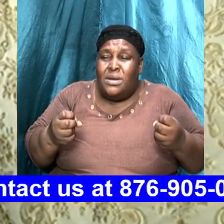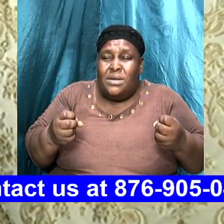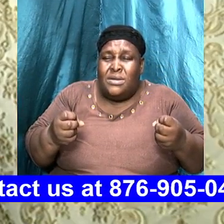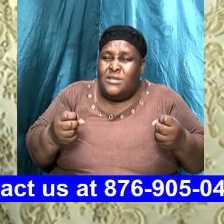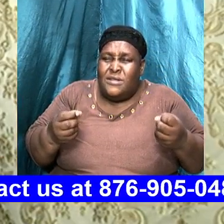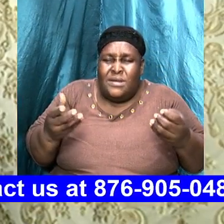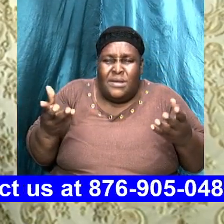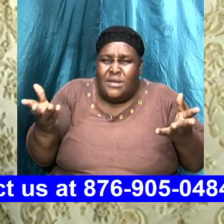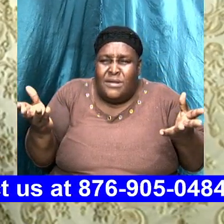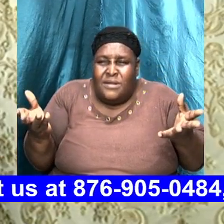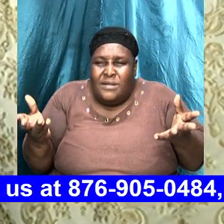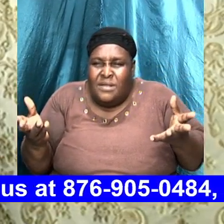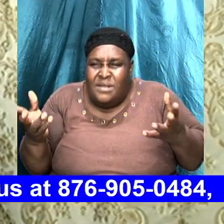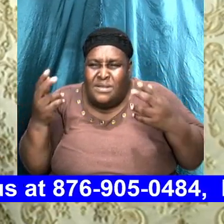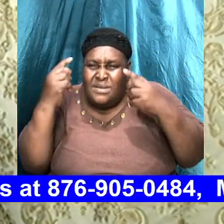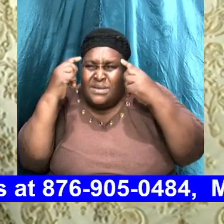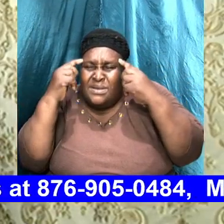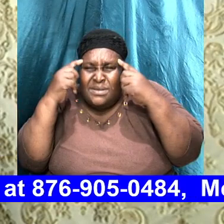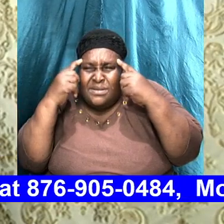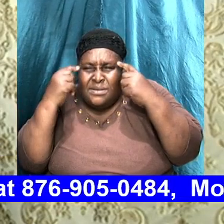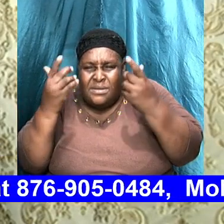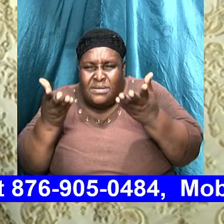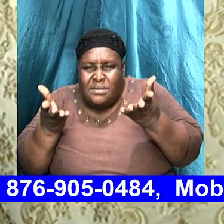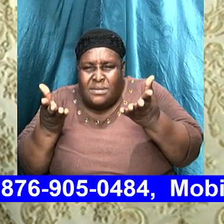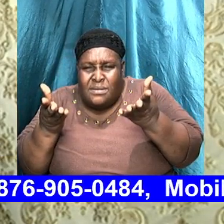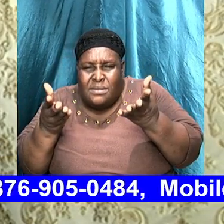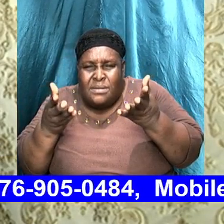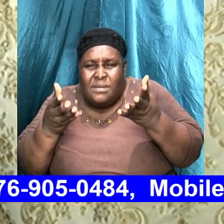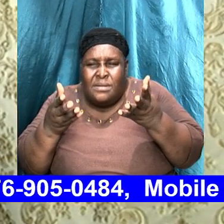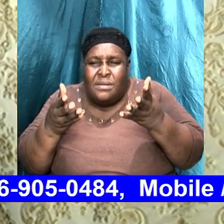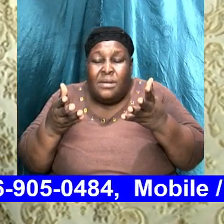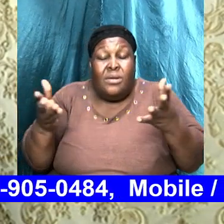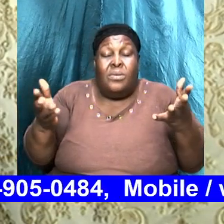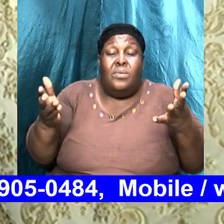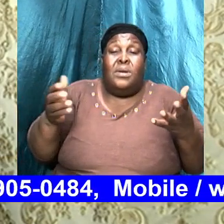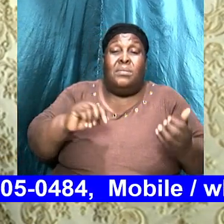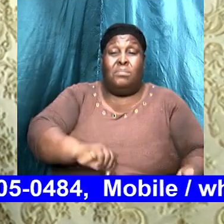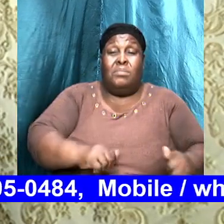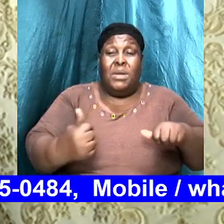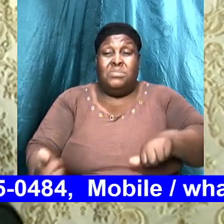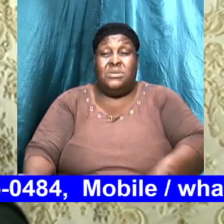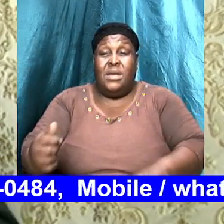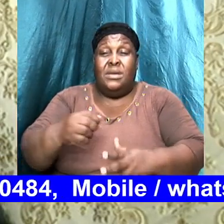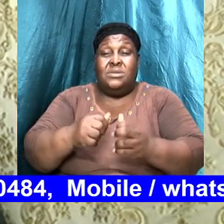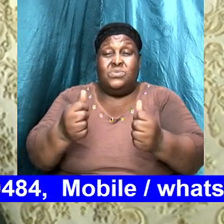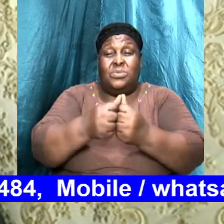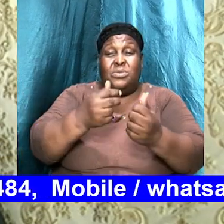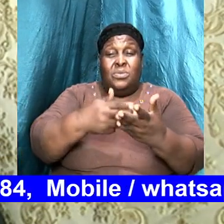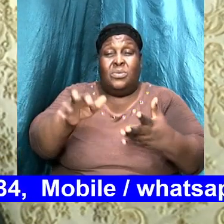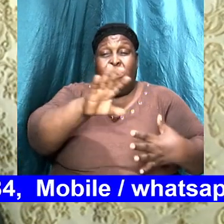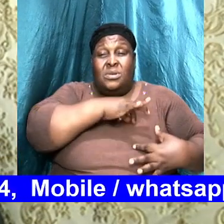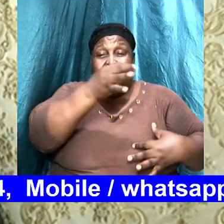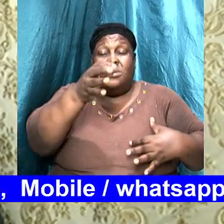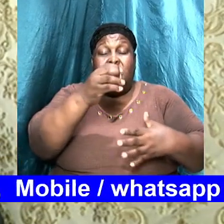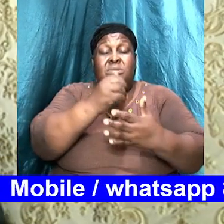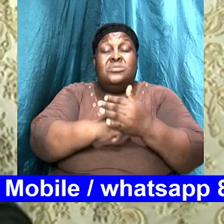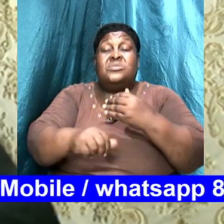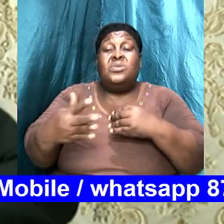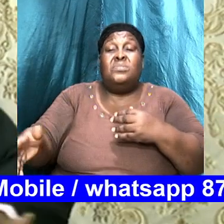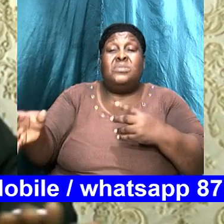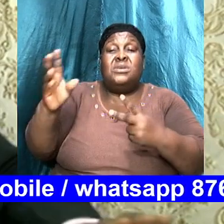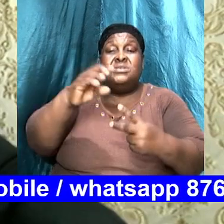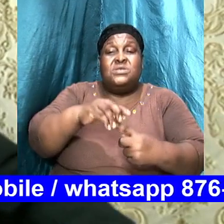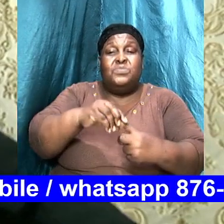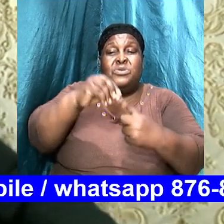have with being baptized is the with the Holy Spirit is something special amen so